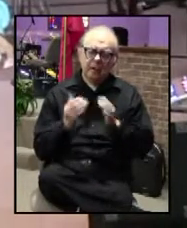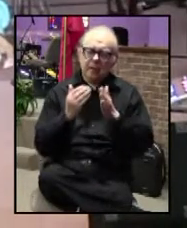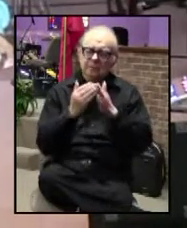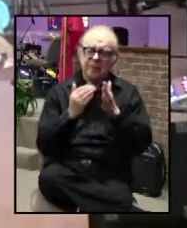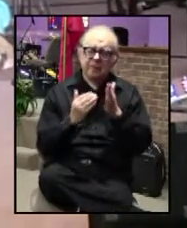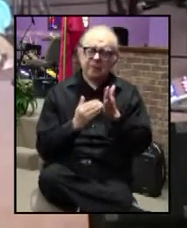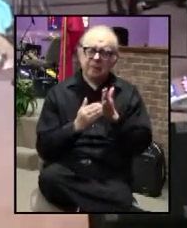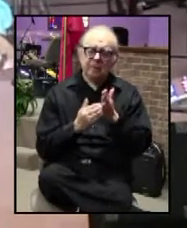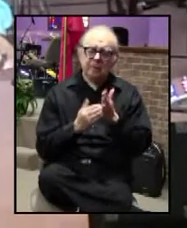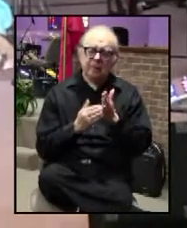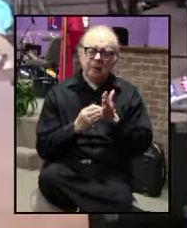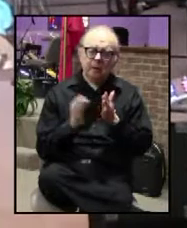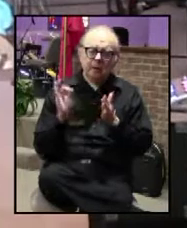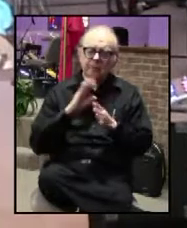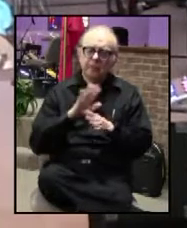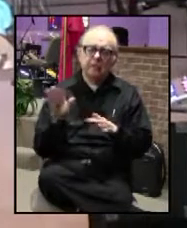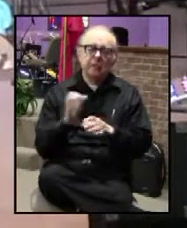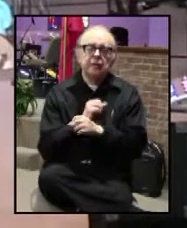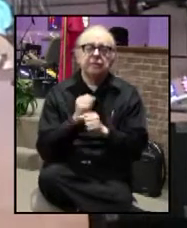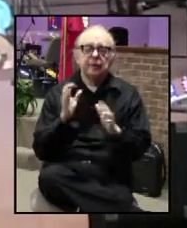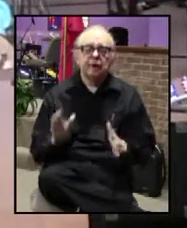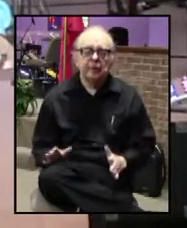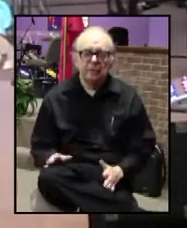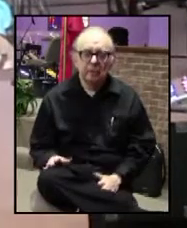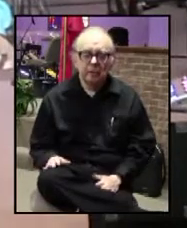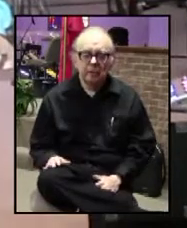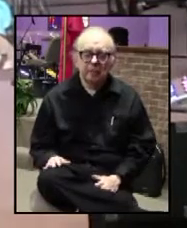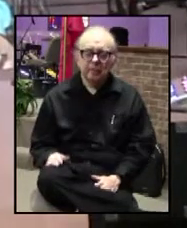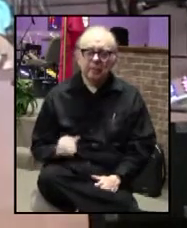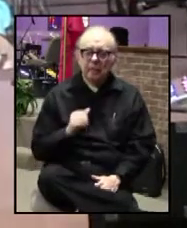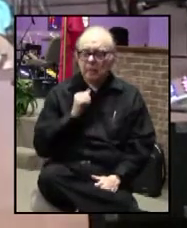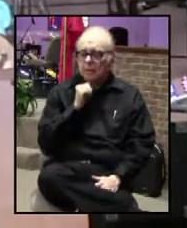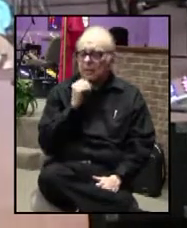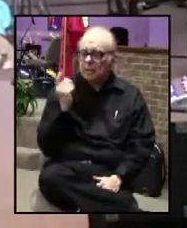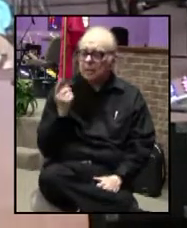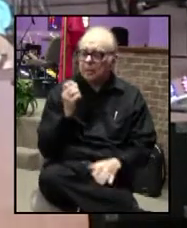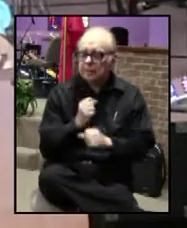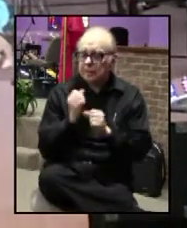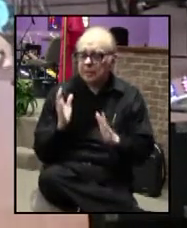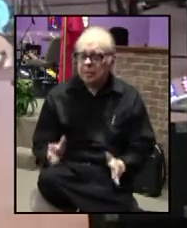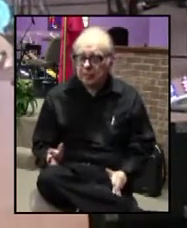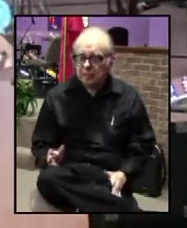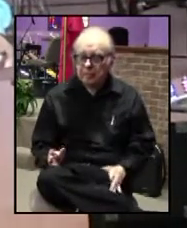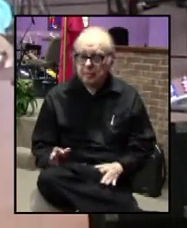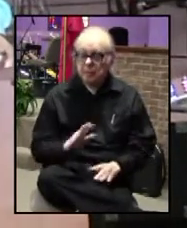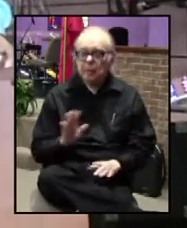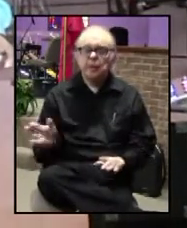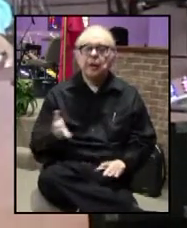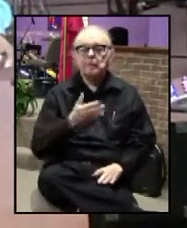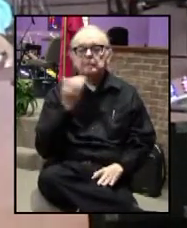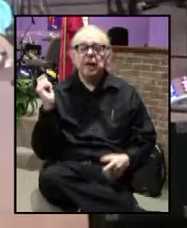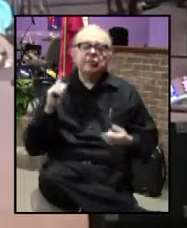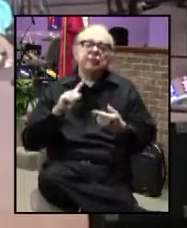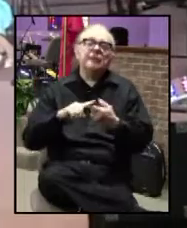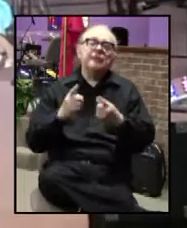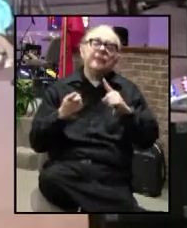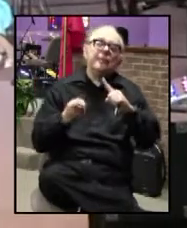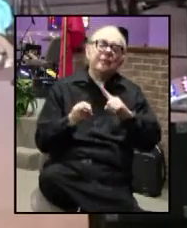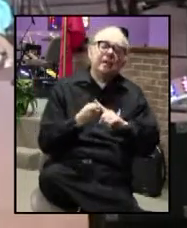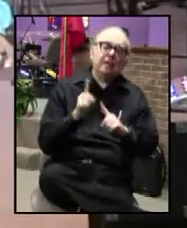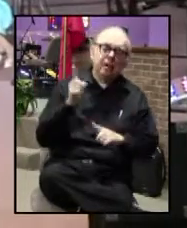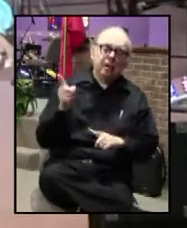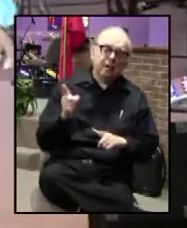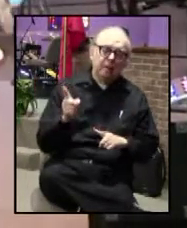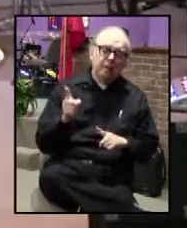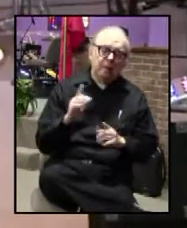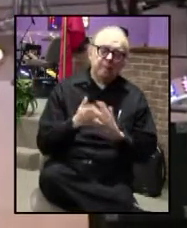message of their Savior. Not just their Savior, their best friend. The one that they